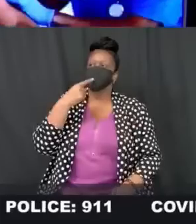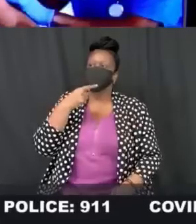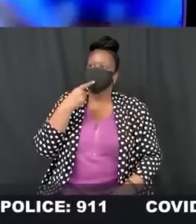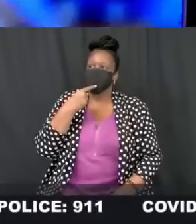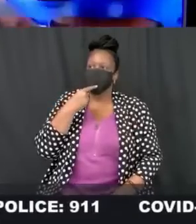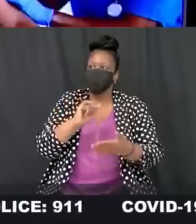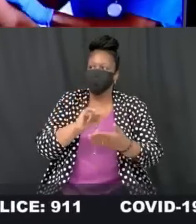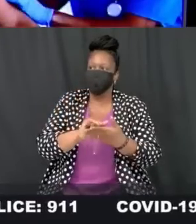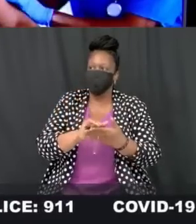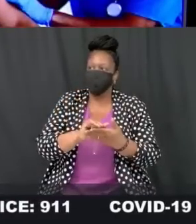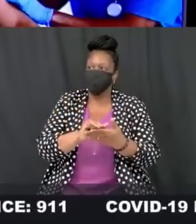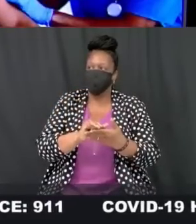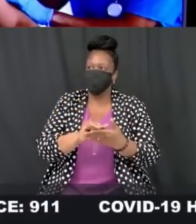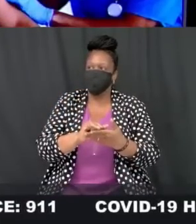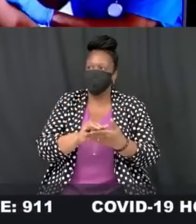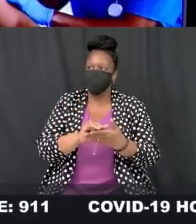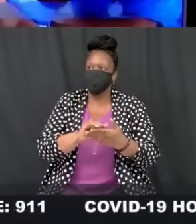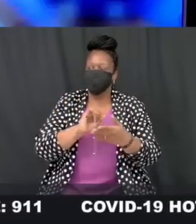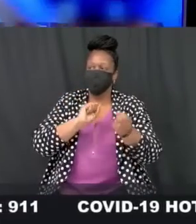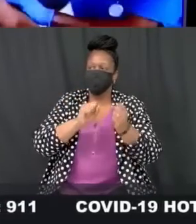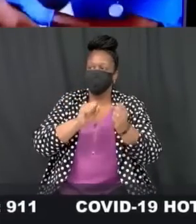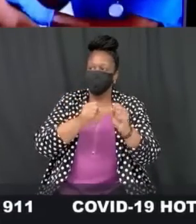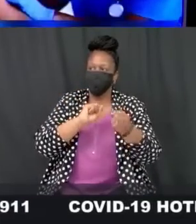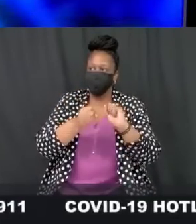with League or the CPL.